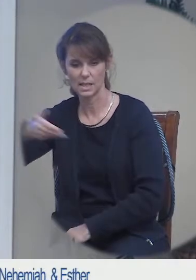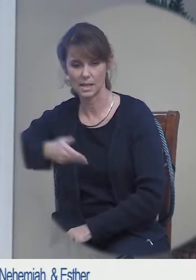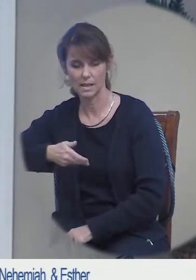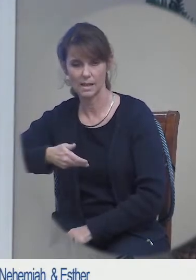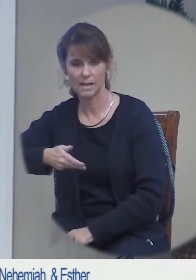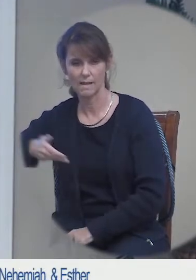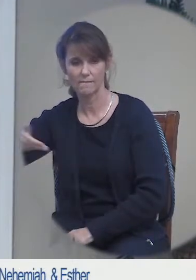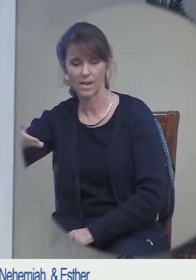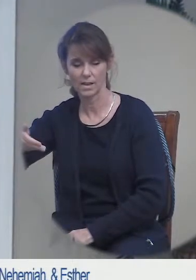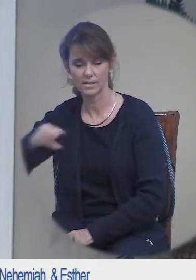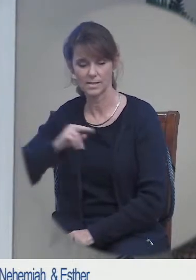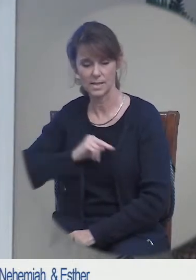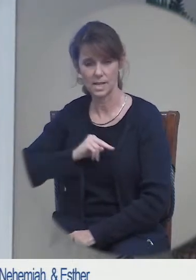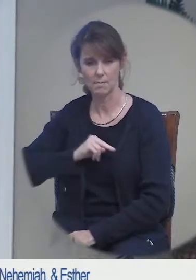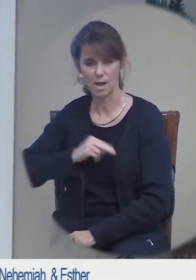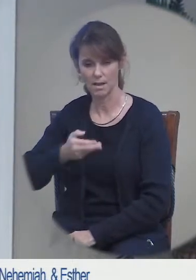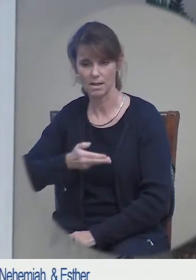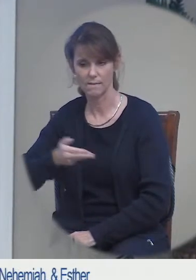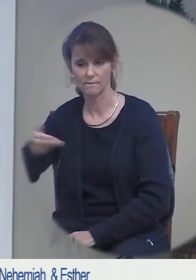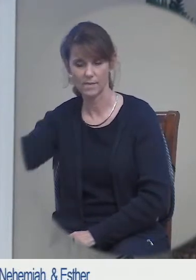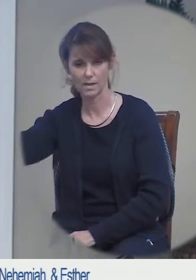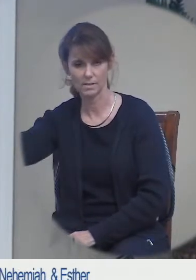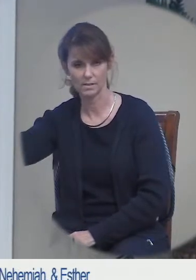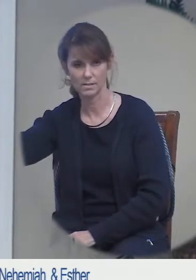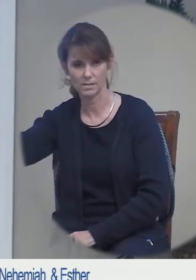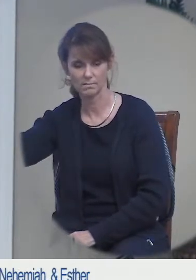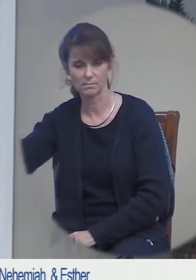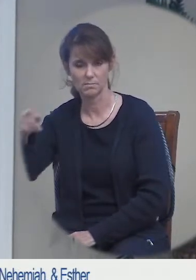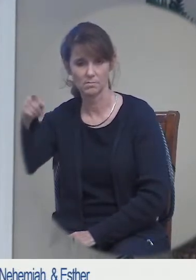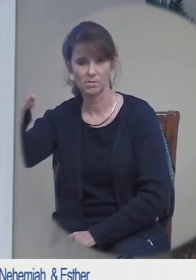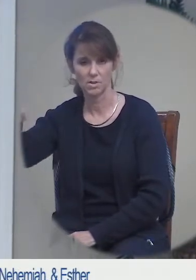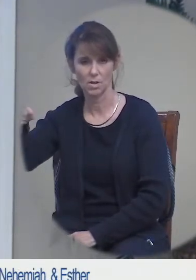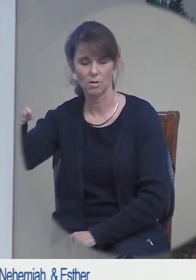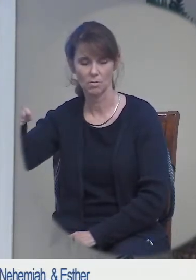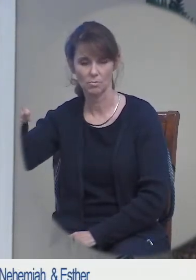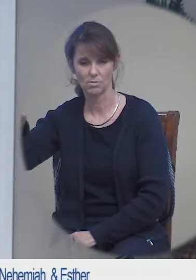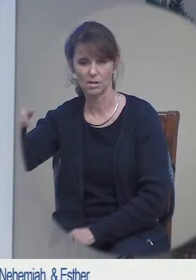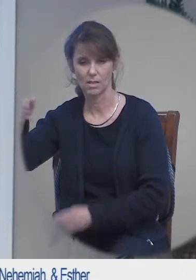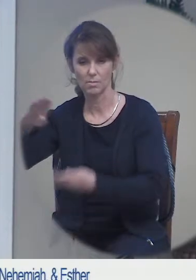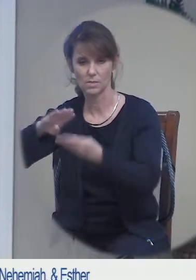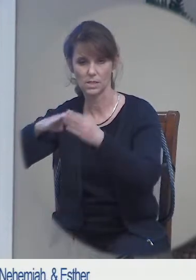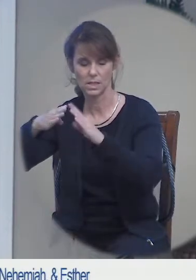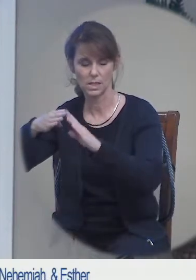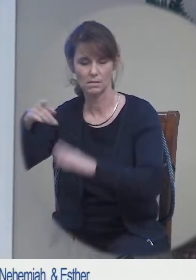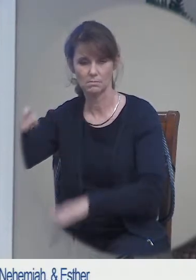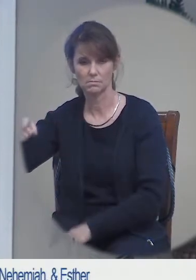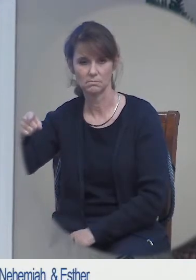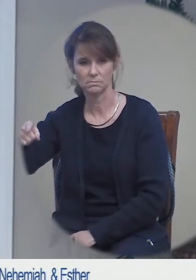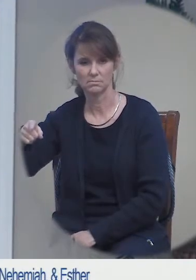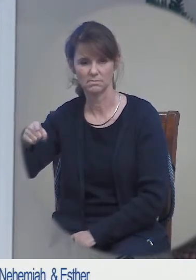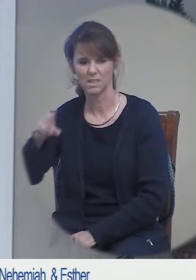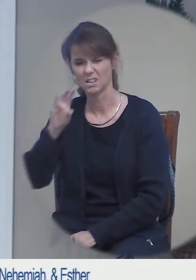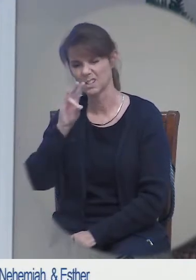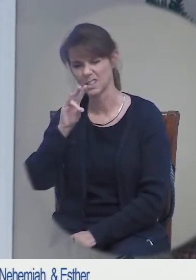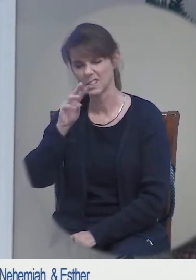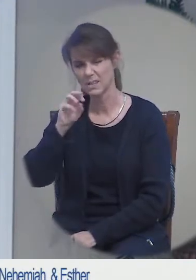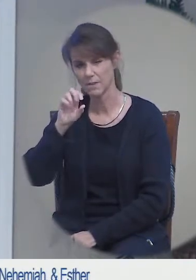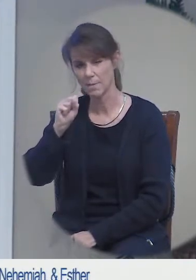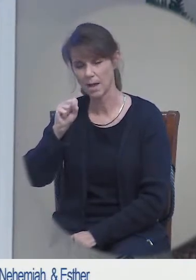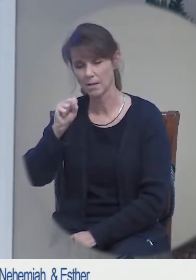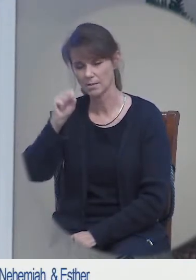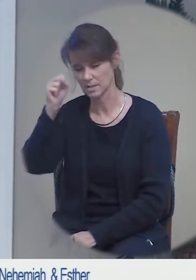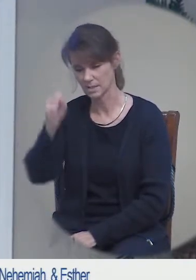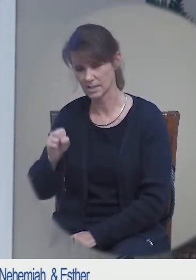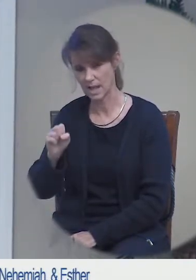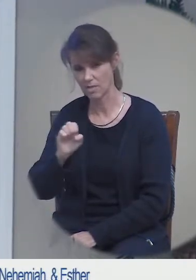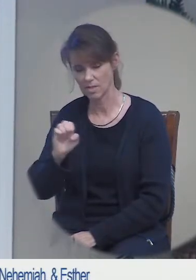Nehemiah up to a village on the plains of Ono, which is about 7 miles southeast of